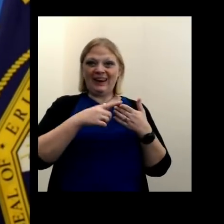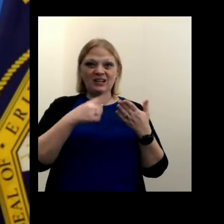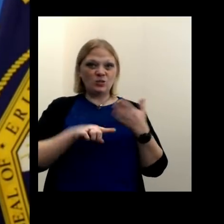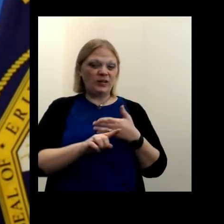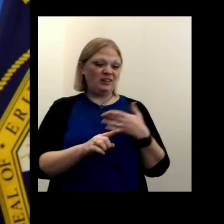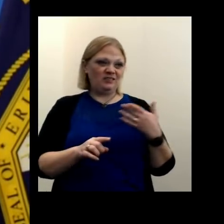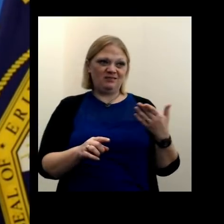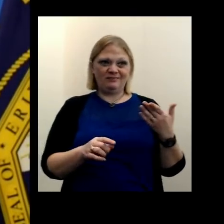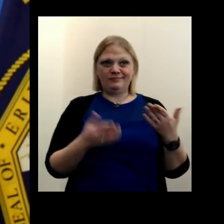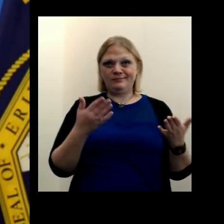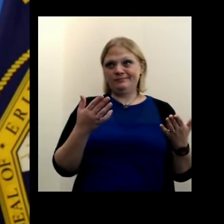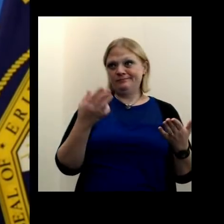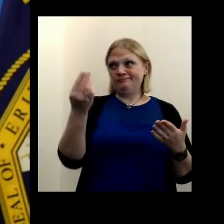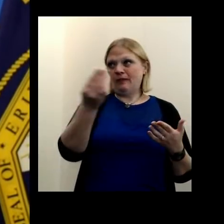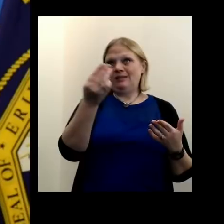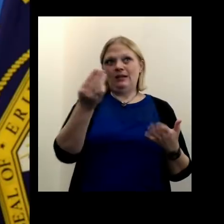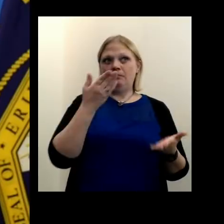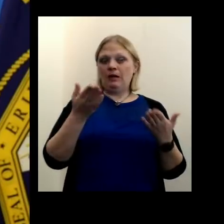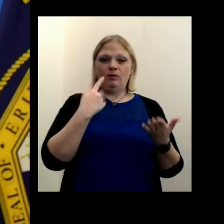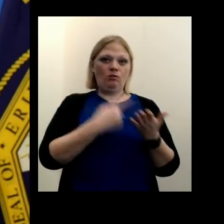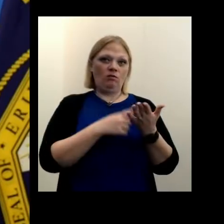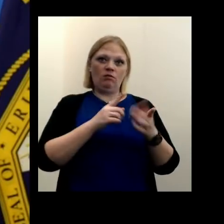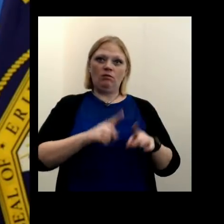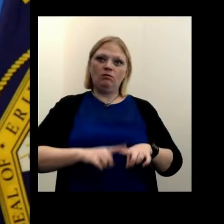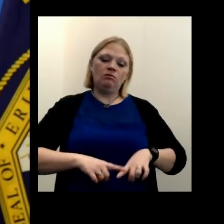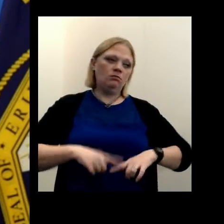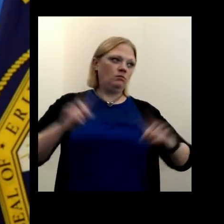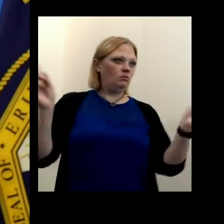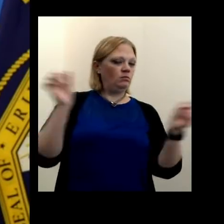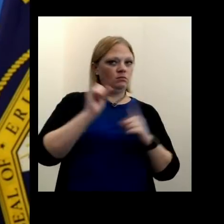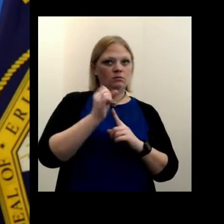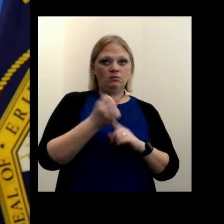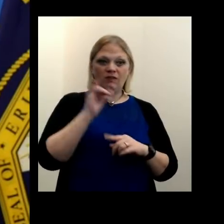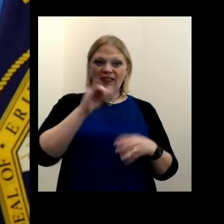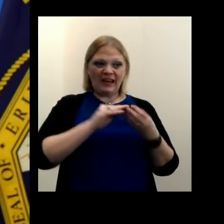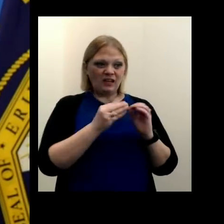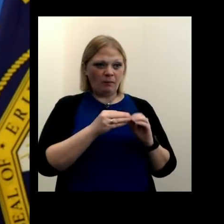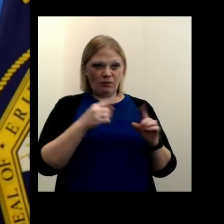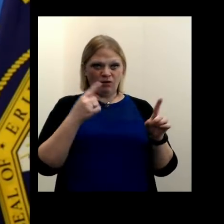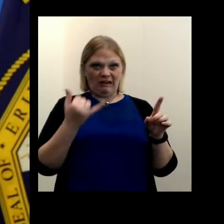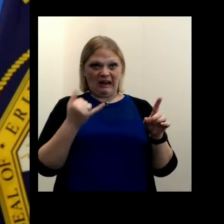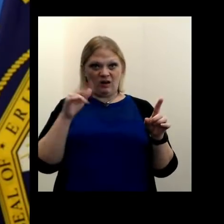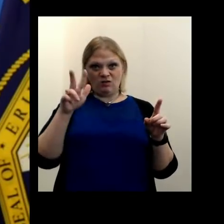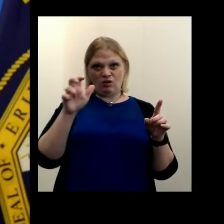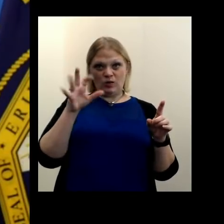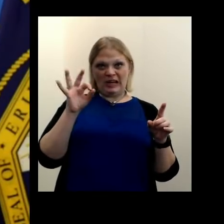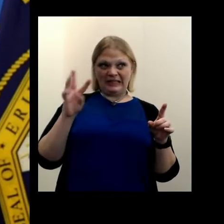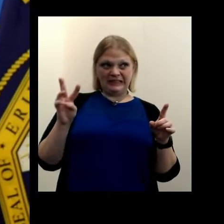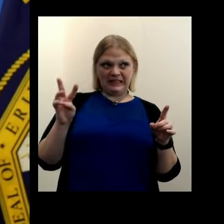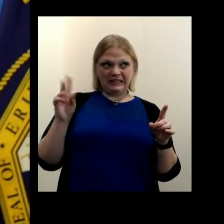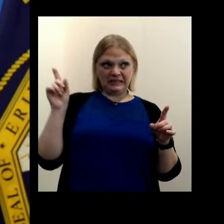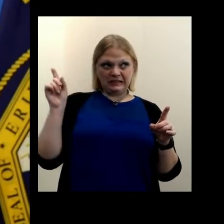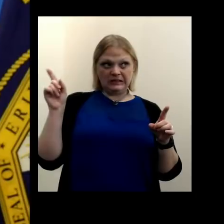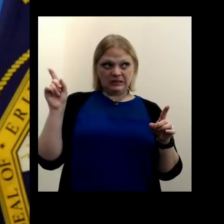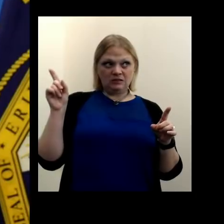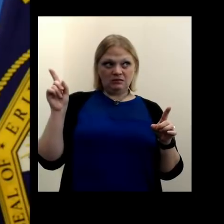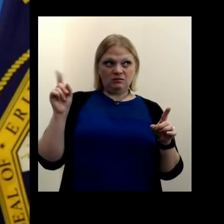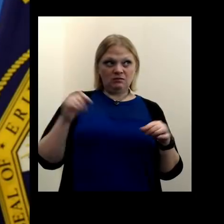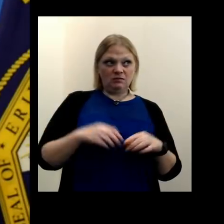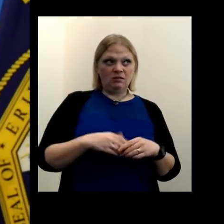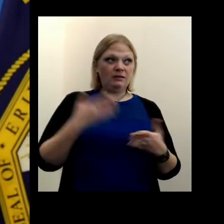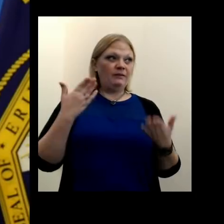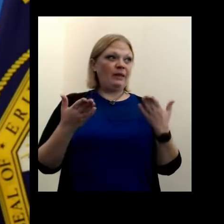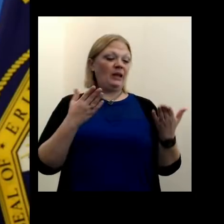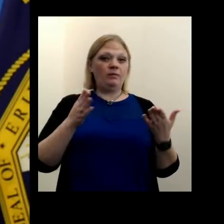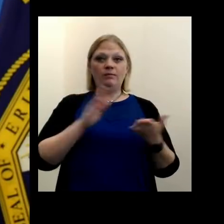be talking Monday about a totally different situation where that number that now says 396 for Erie County in hospitalizations could